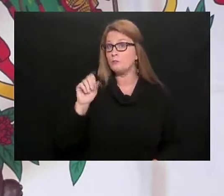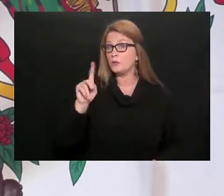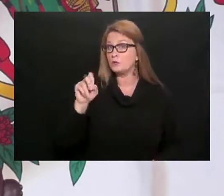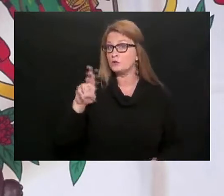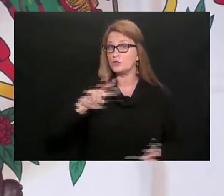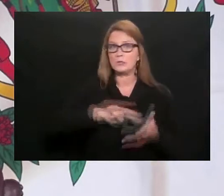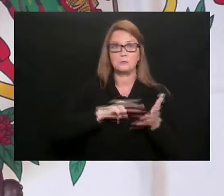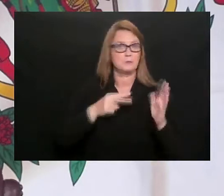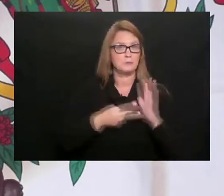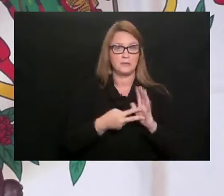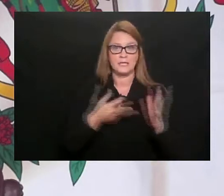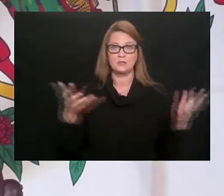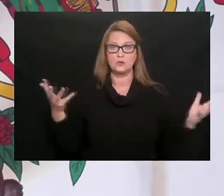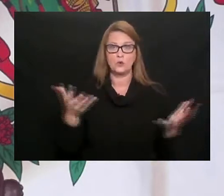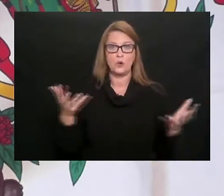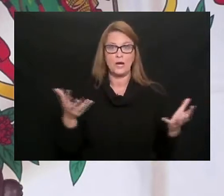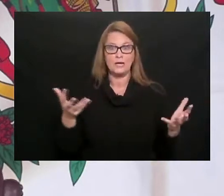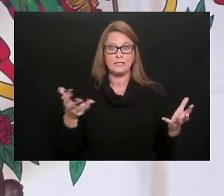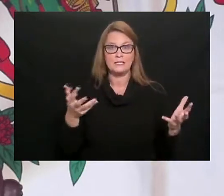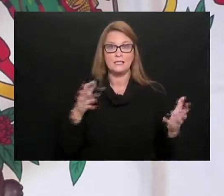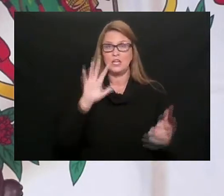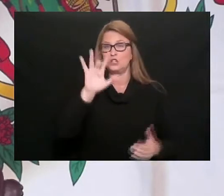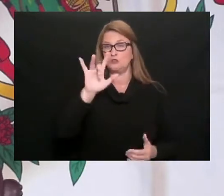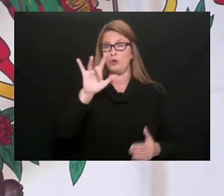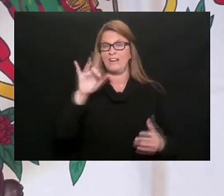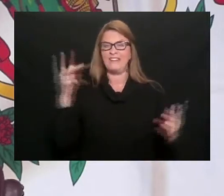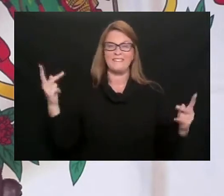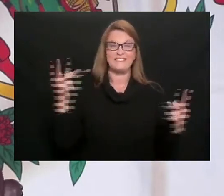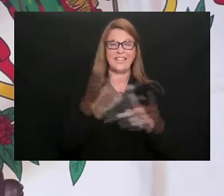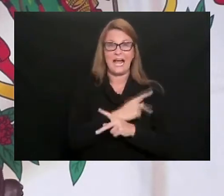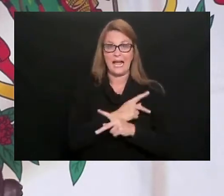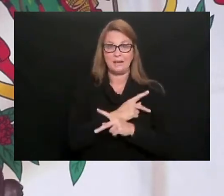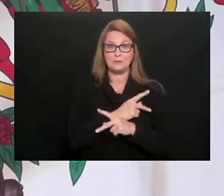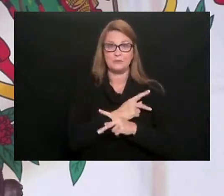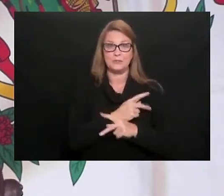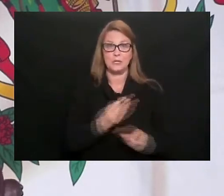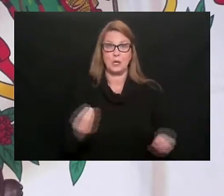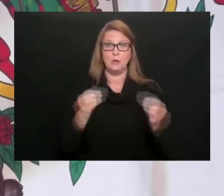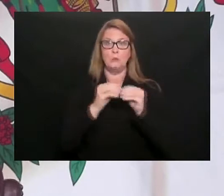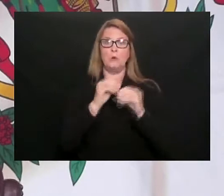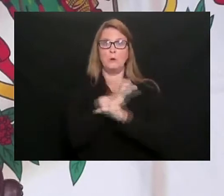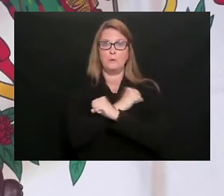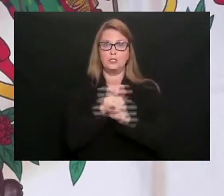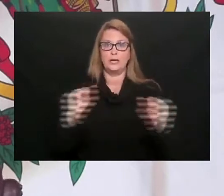you 25-fold, 25 times basically,